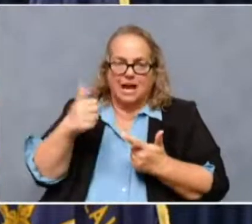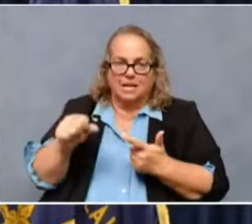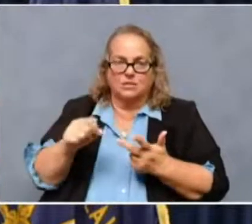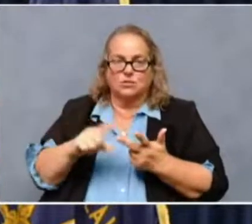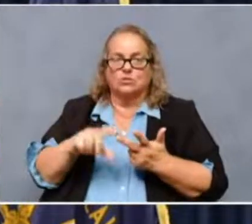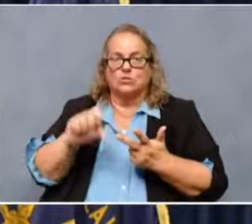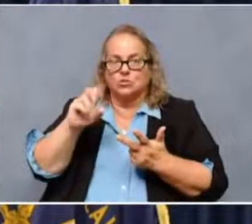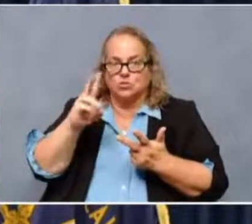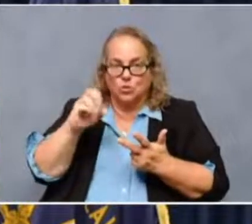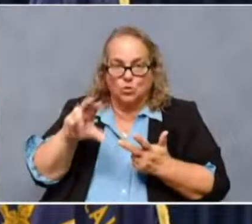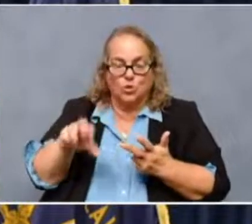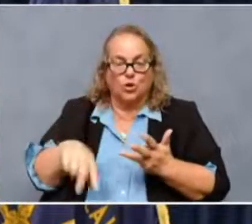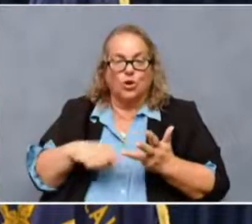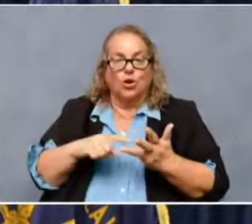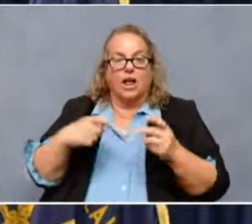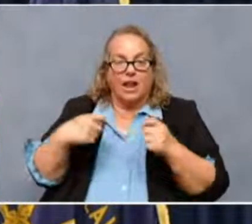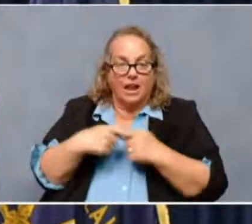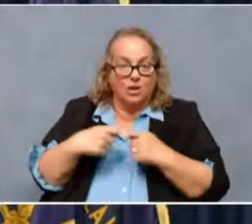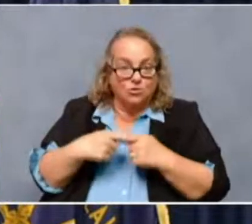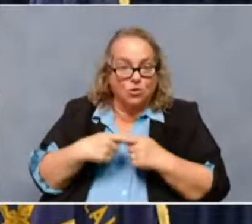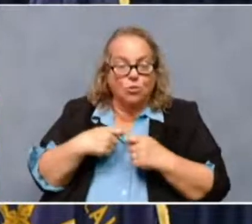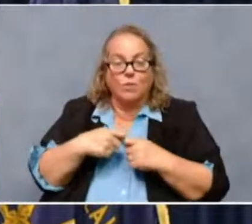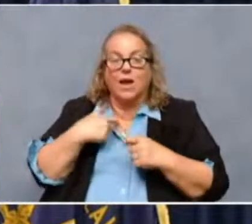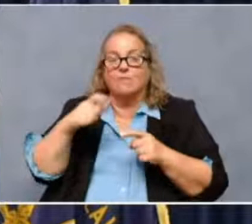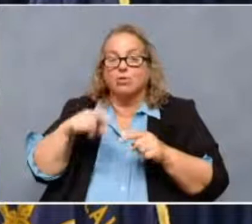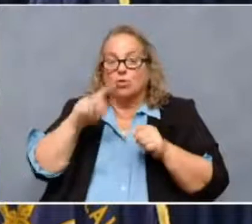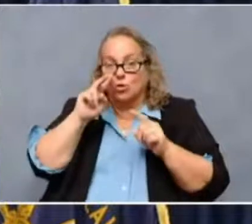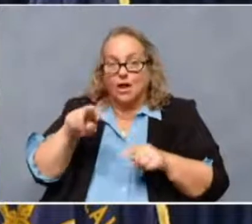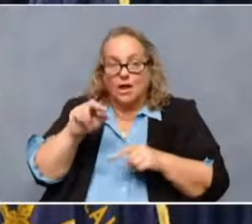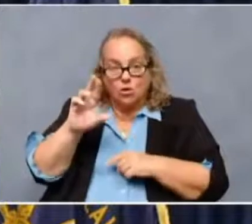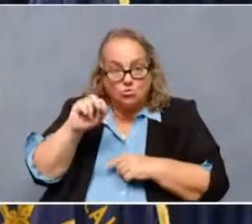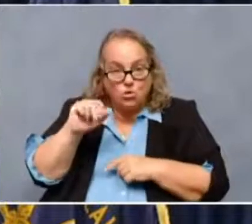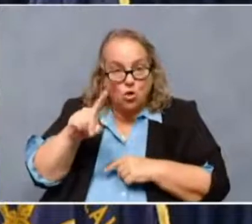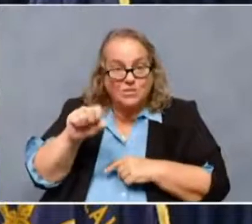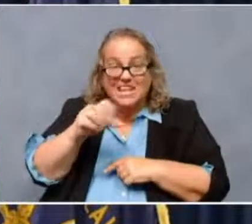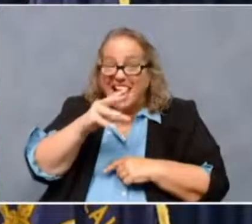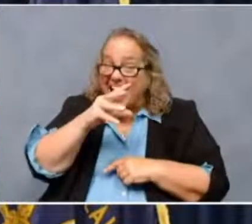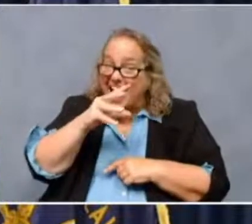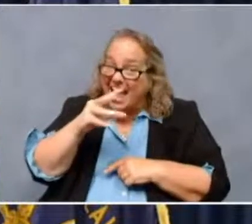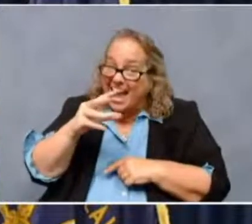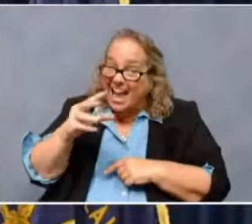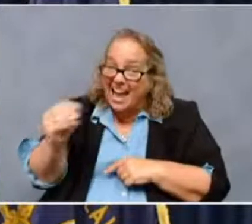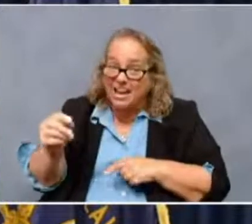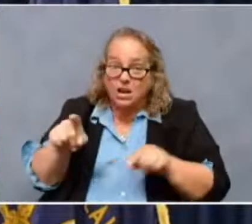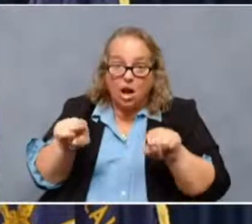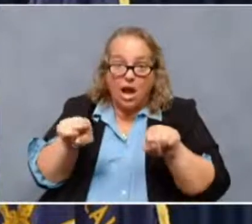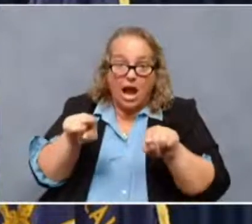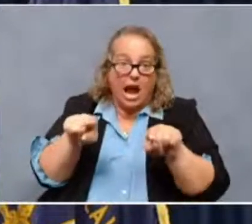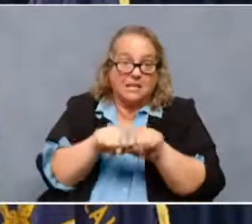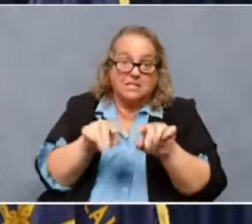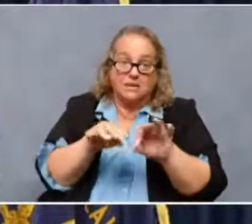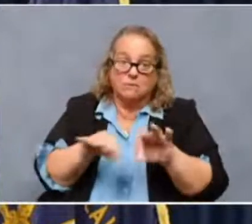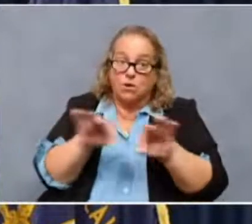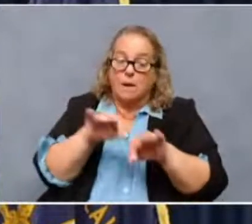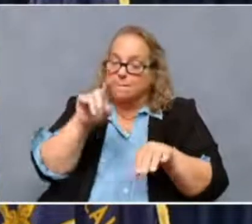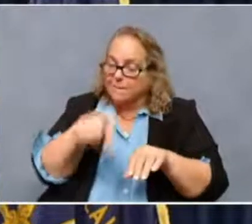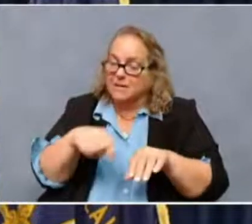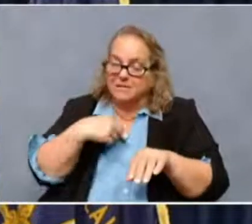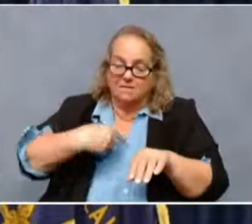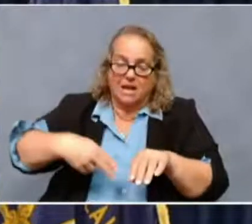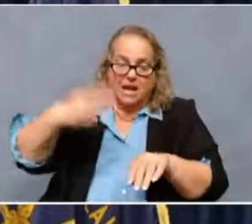has electric. We got to look at the roads, and it's just as important now, it has to have